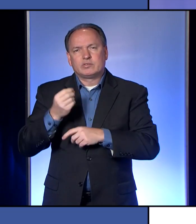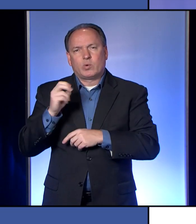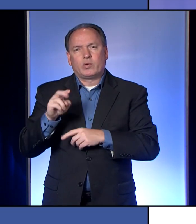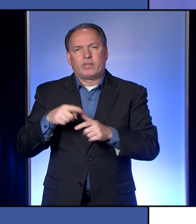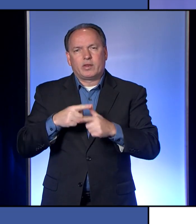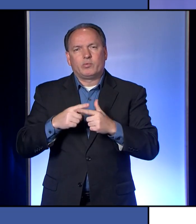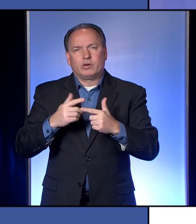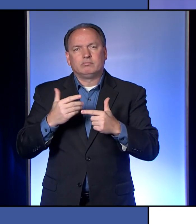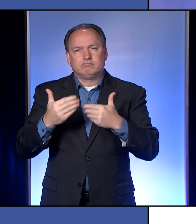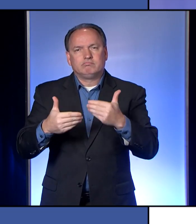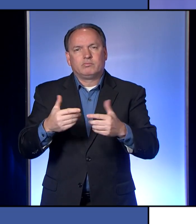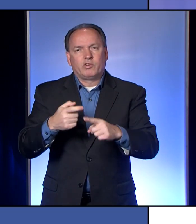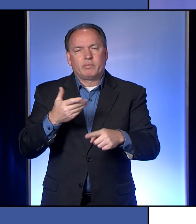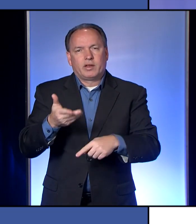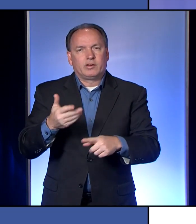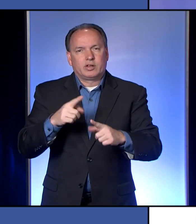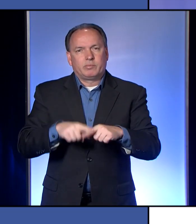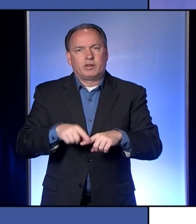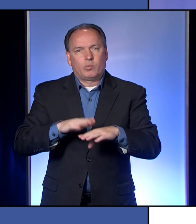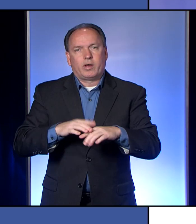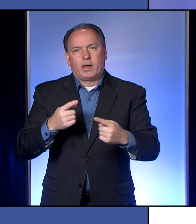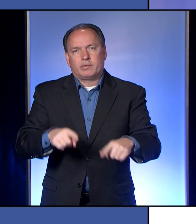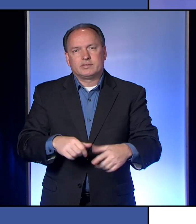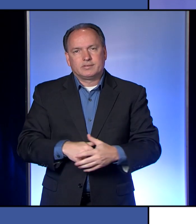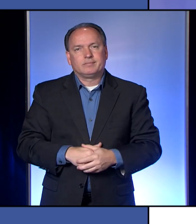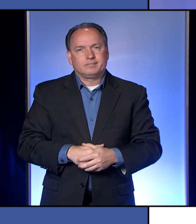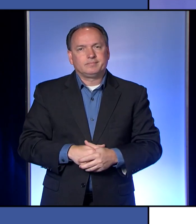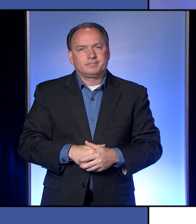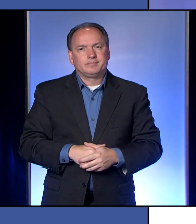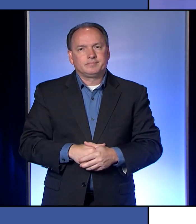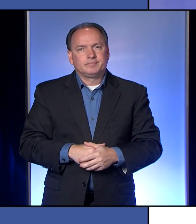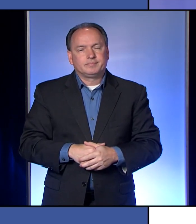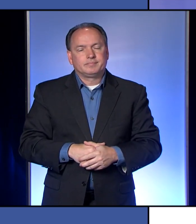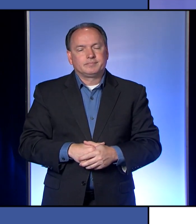move forward from there depending on what happens.